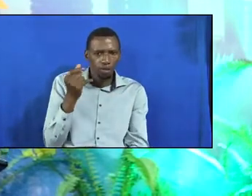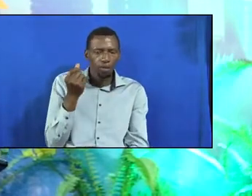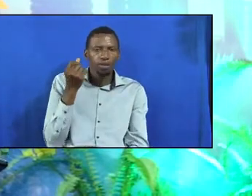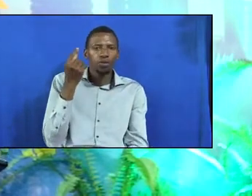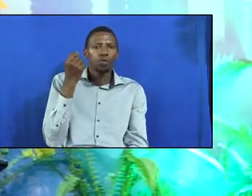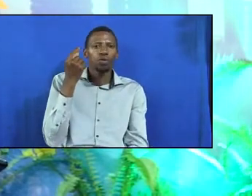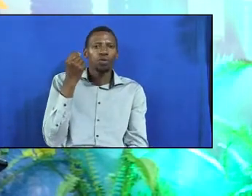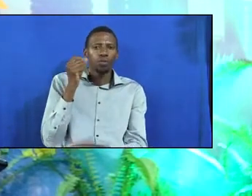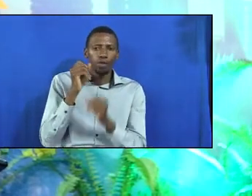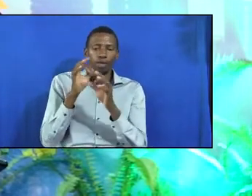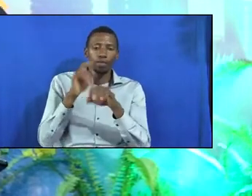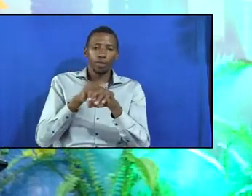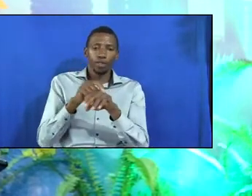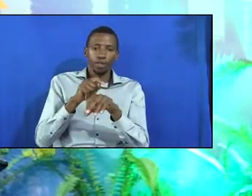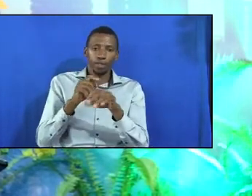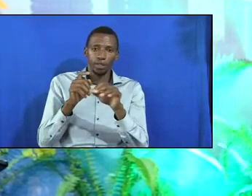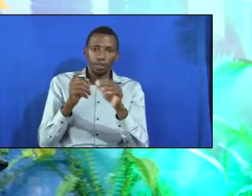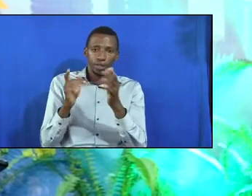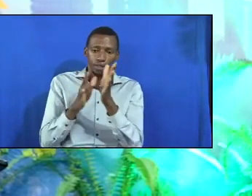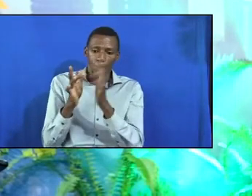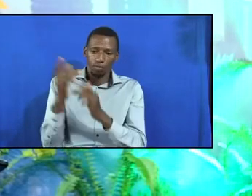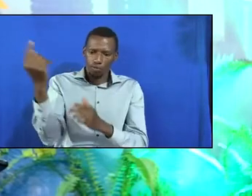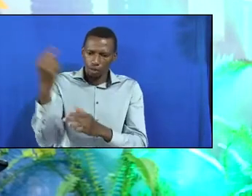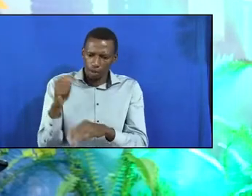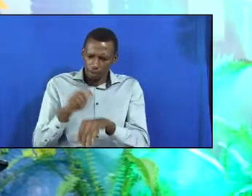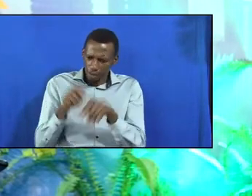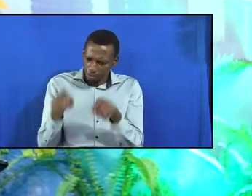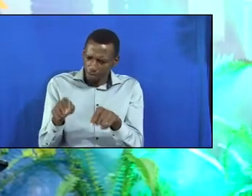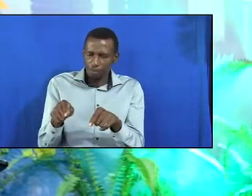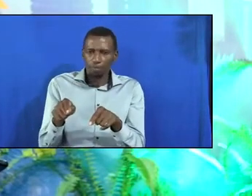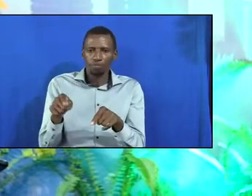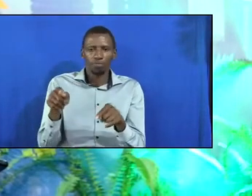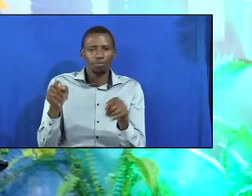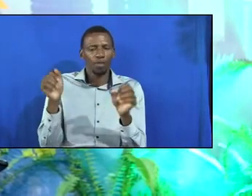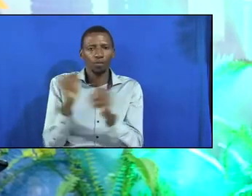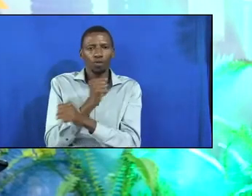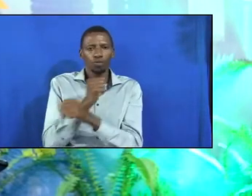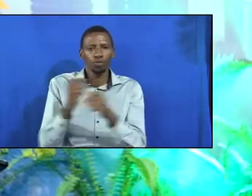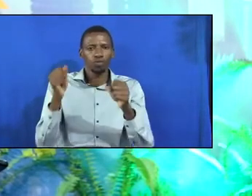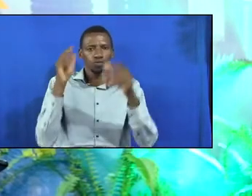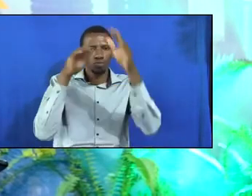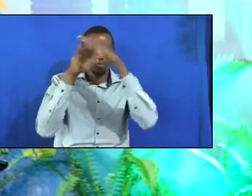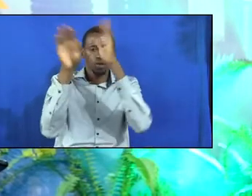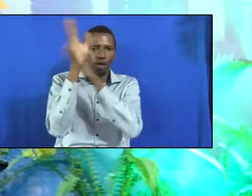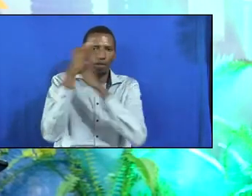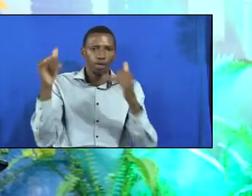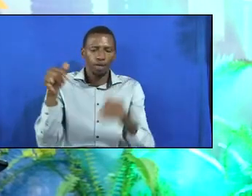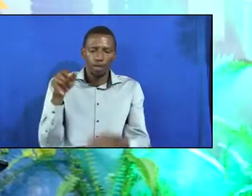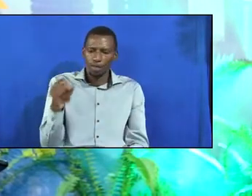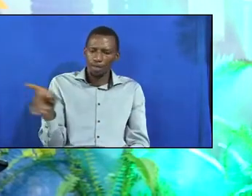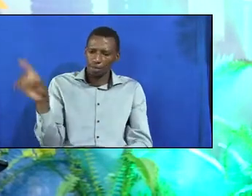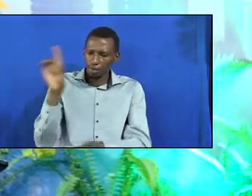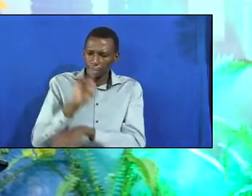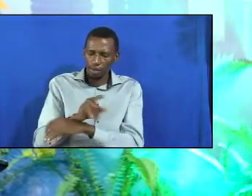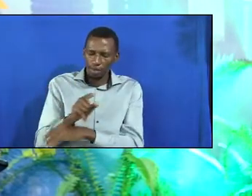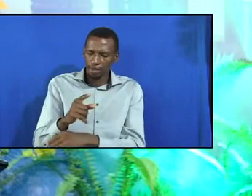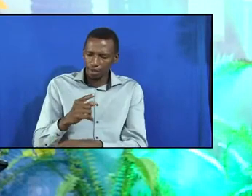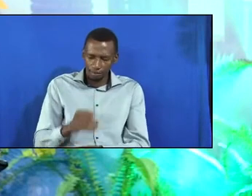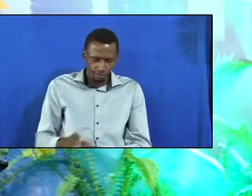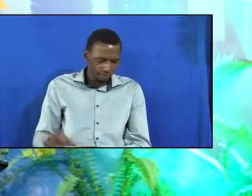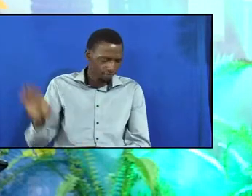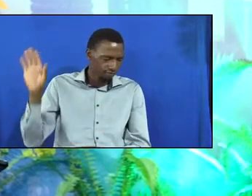it to heaven. And she wanted to go to heaven. That day, she said goodbye to